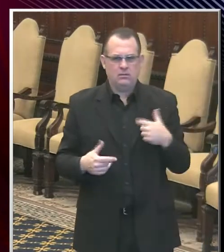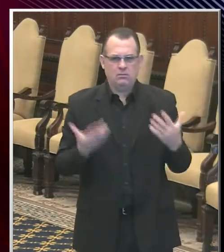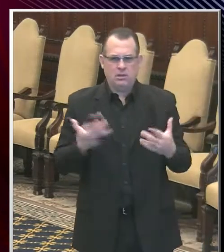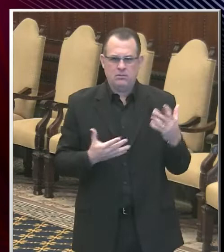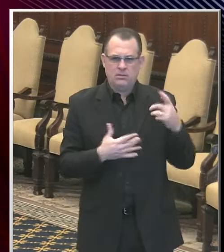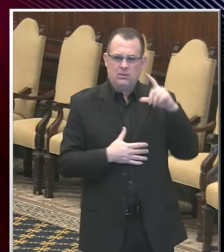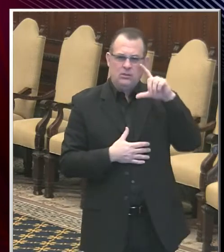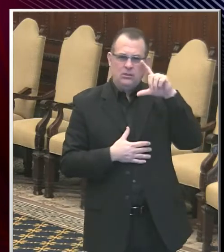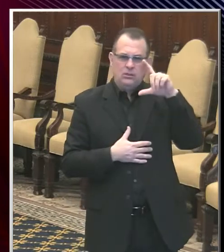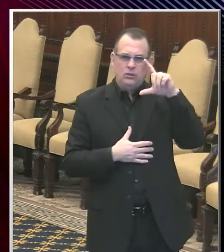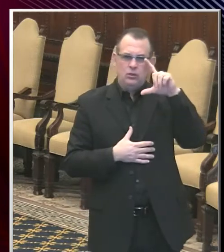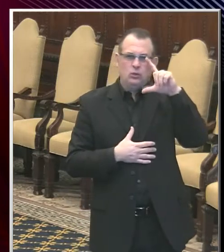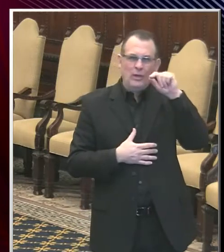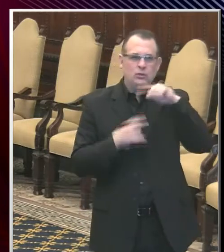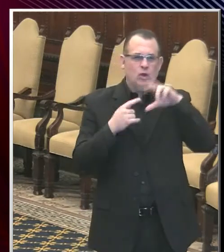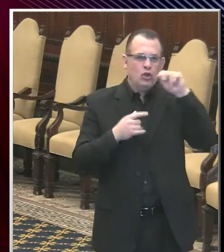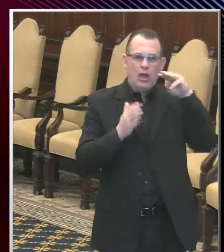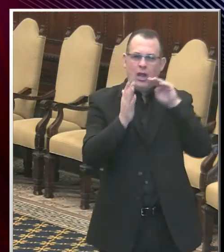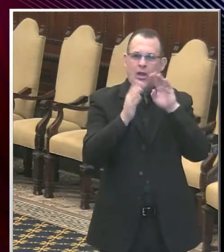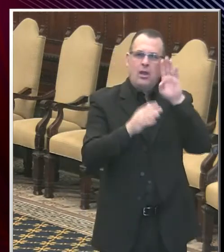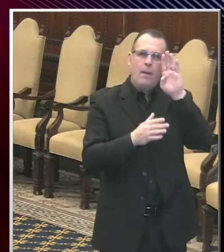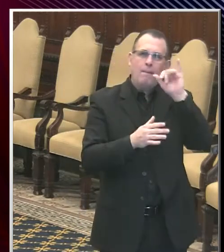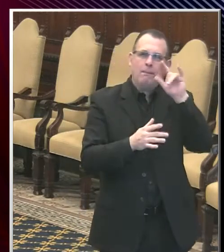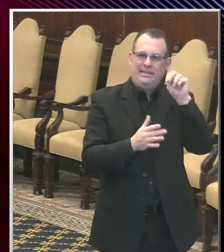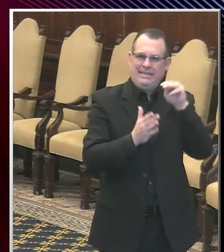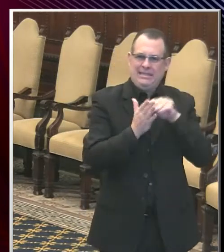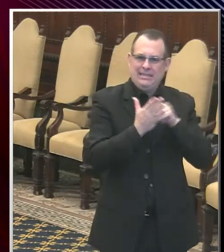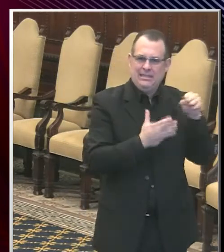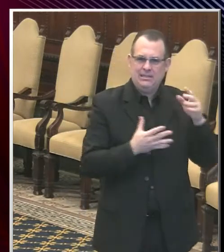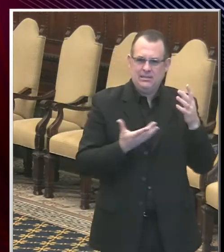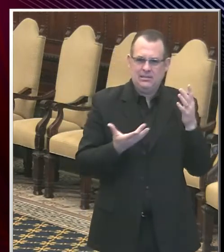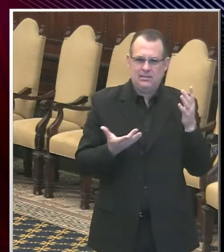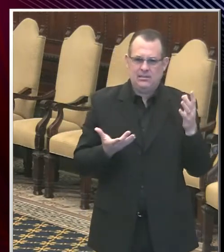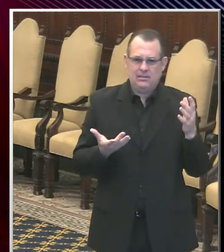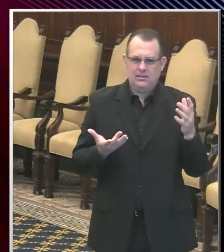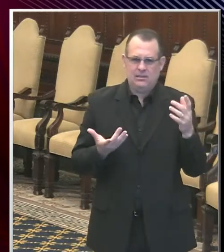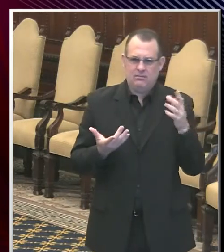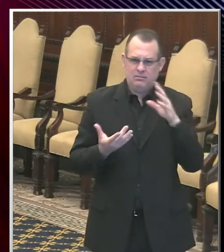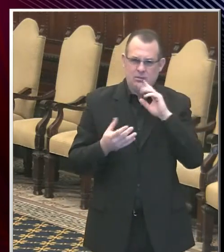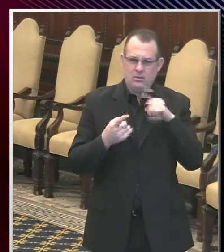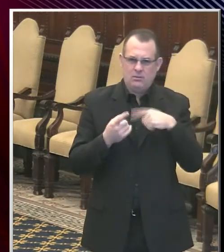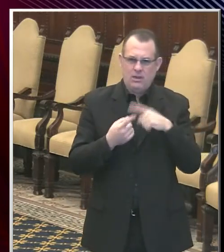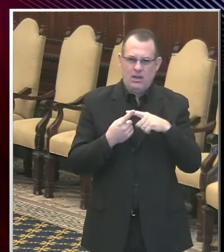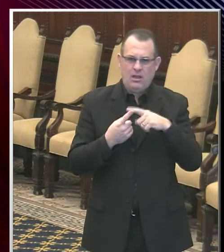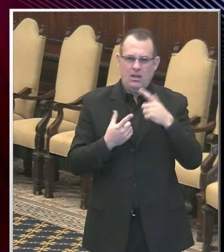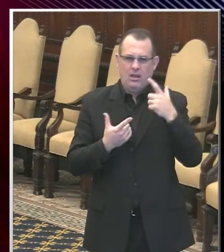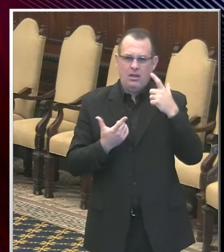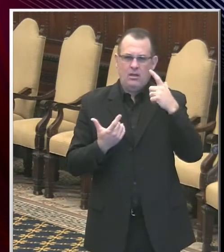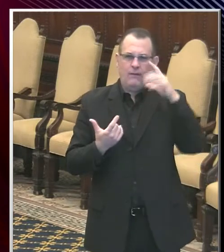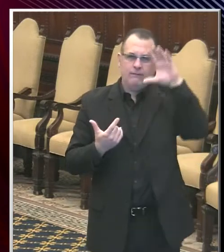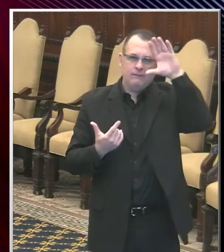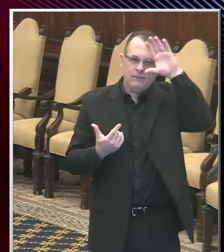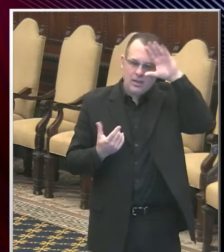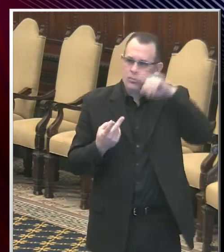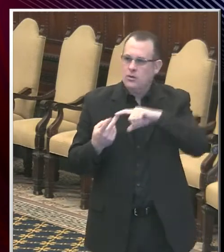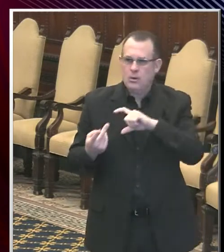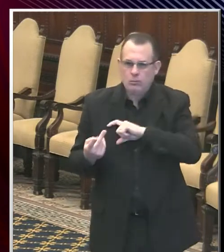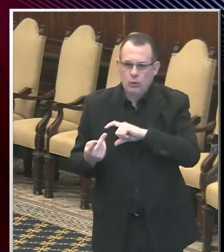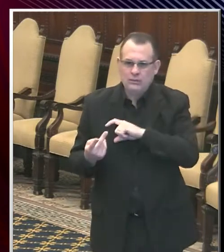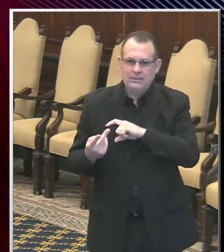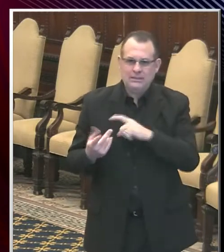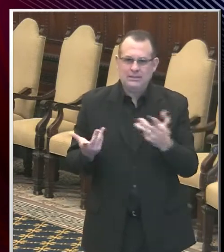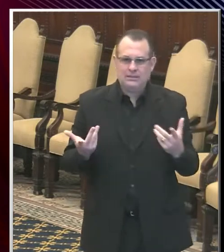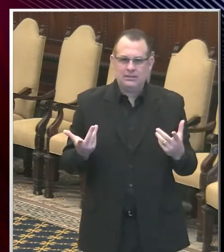hit and that he needed federal aid just to keep fire and police officers on the job. He got no commitment from the president at